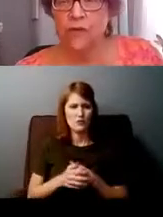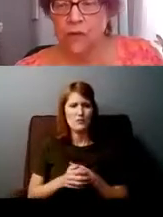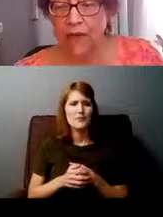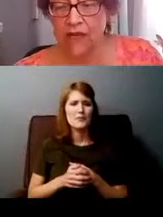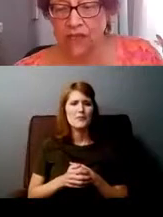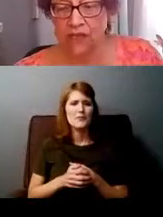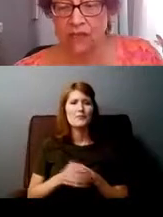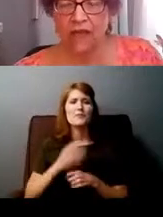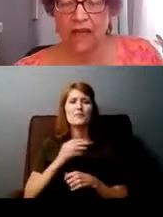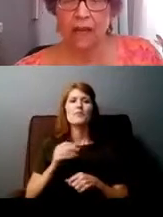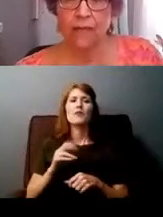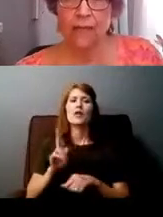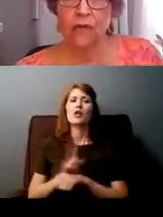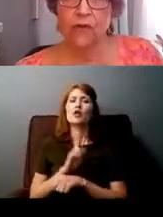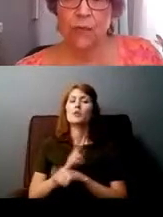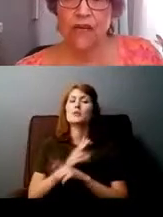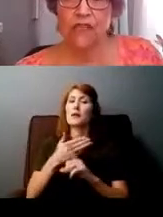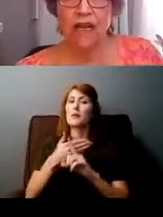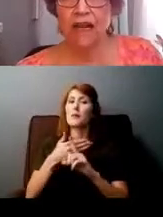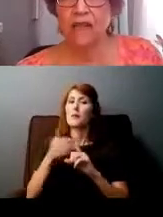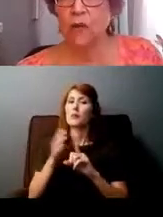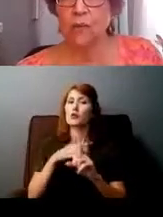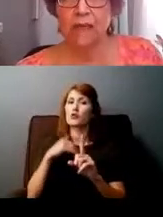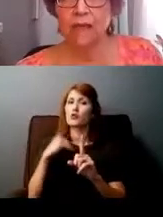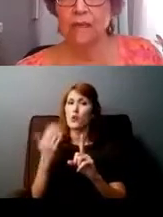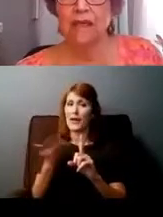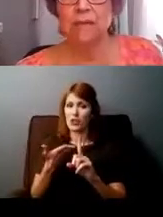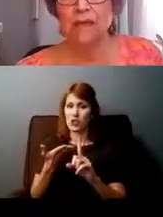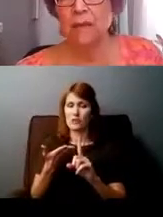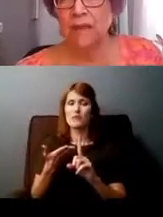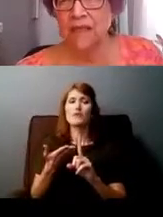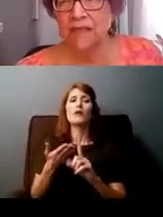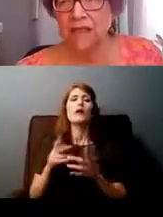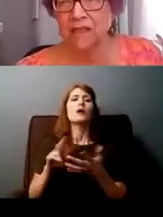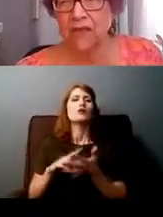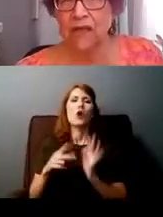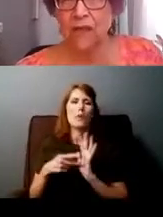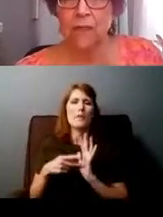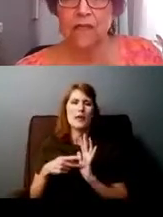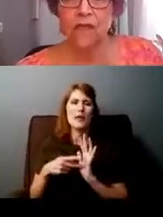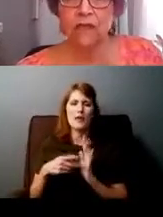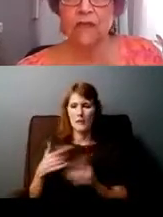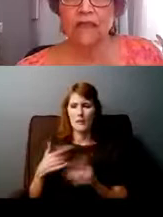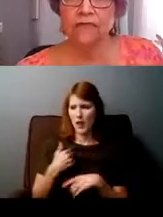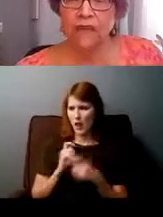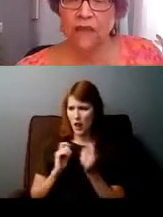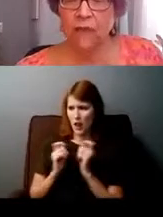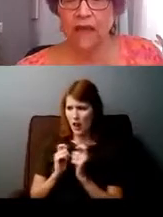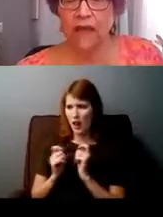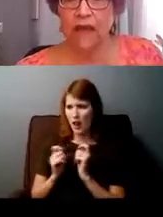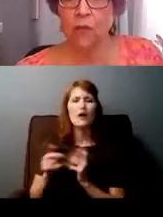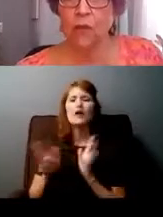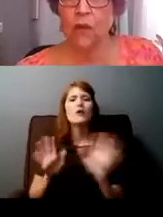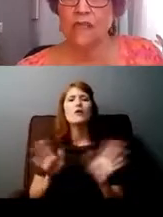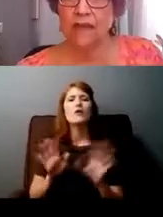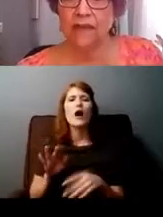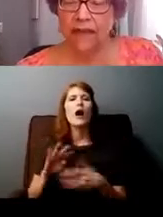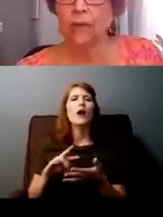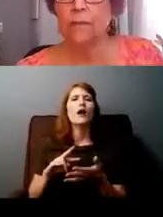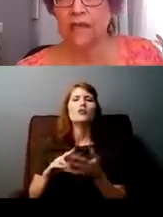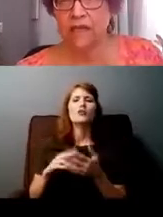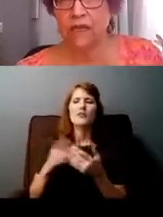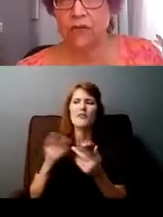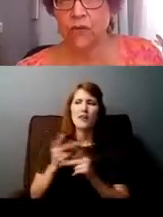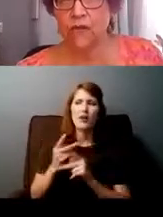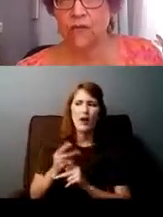using persuasion. And by persuasion, I don't mean being manipulative, but certainly figuring out what's in